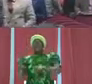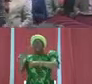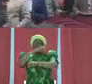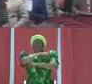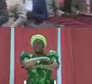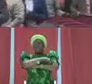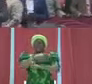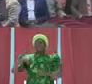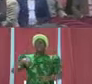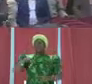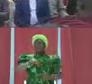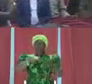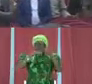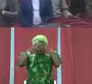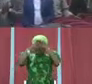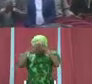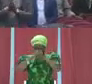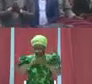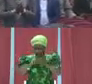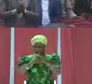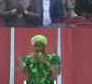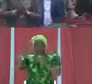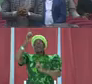worship you.